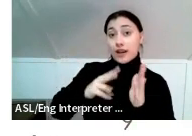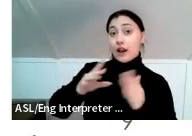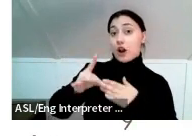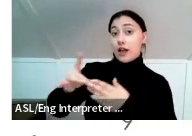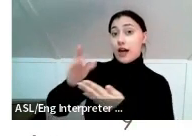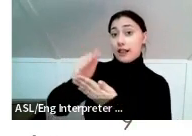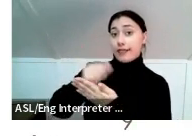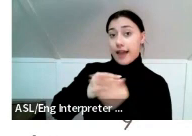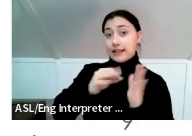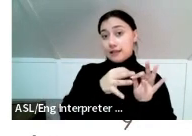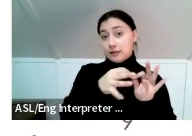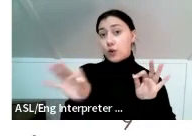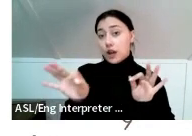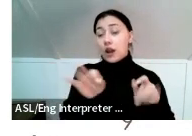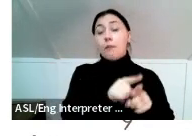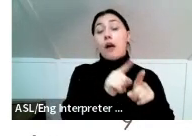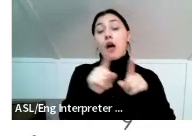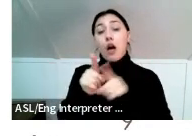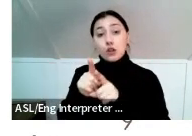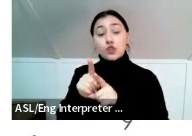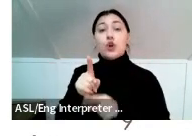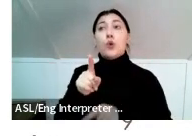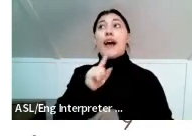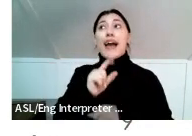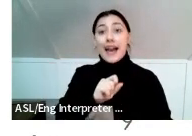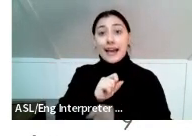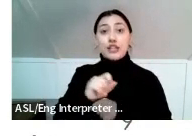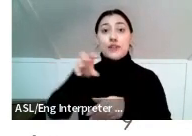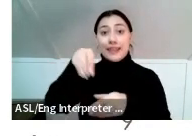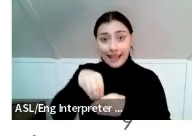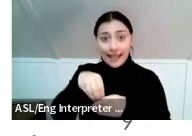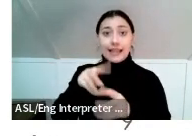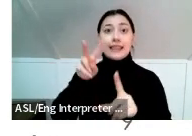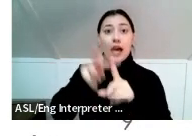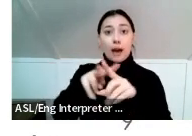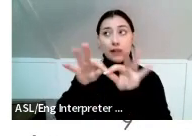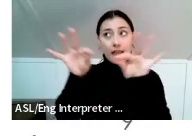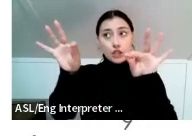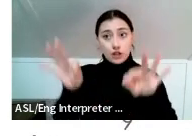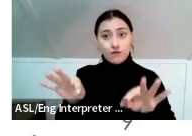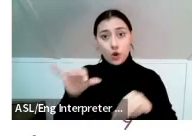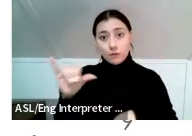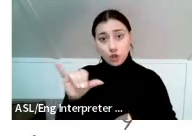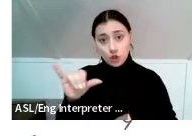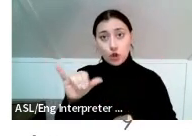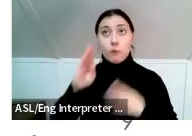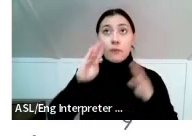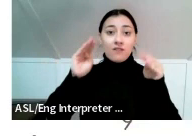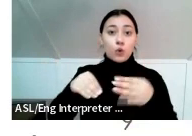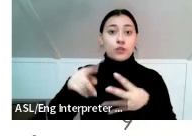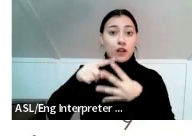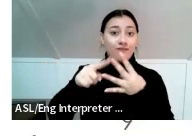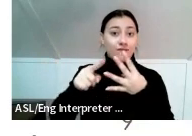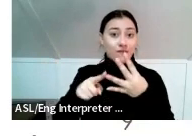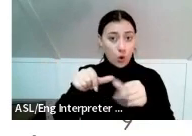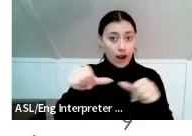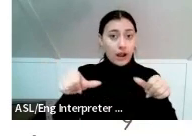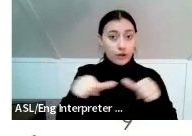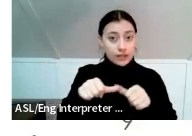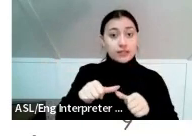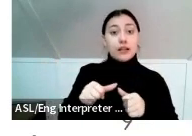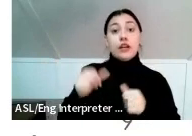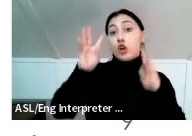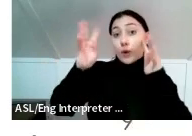application itself, but it is premised on four major areas: creativity, public